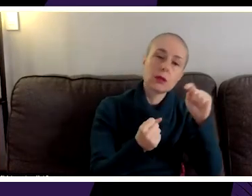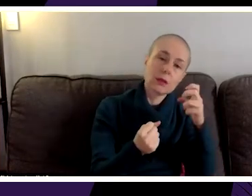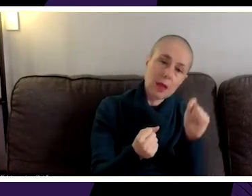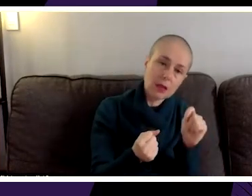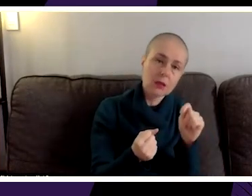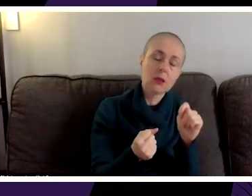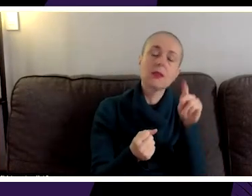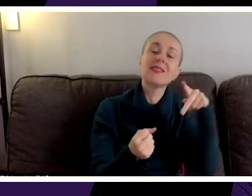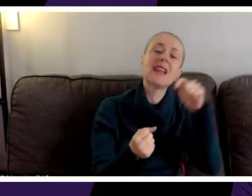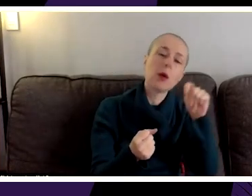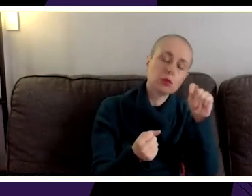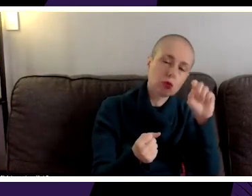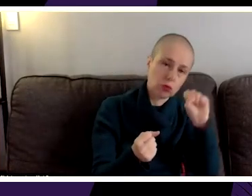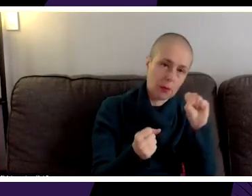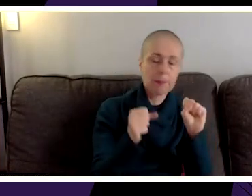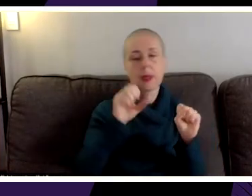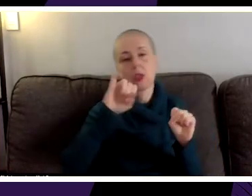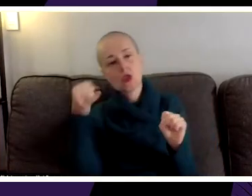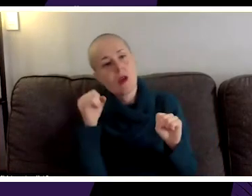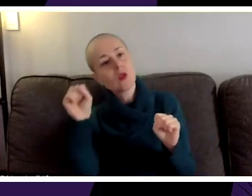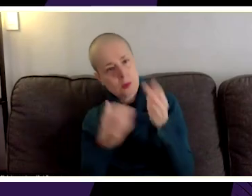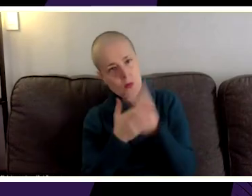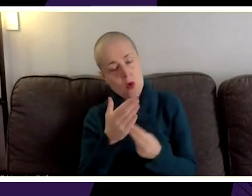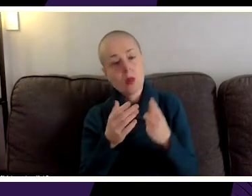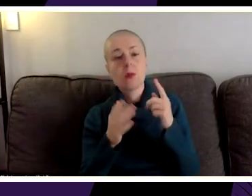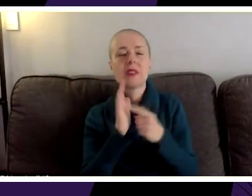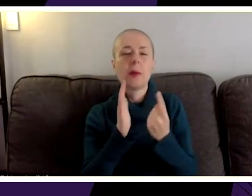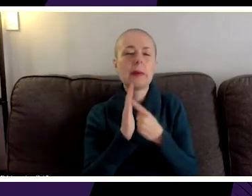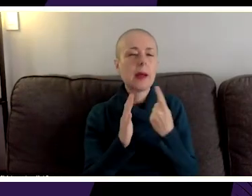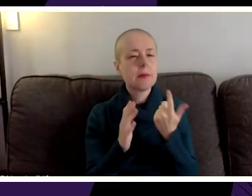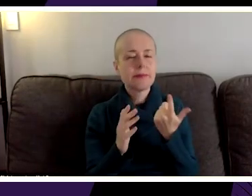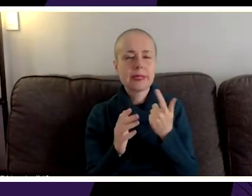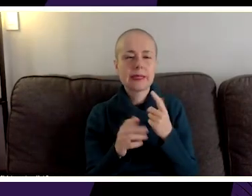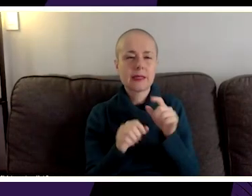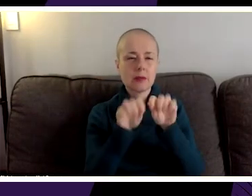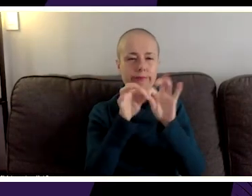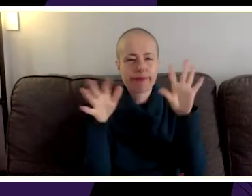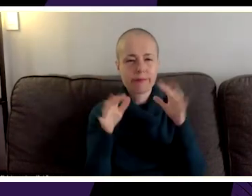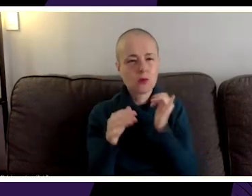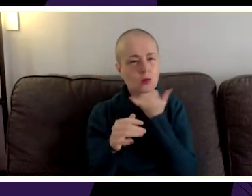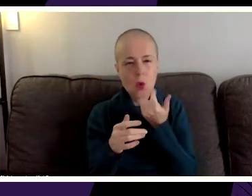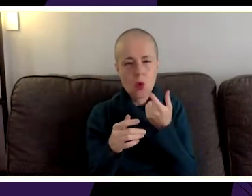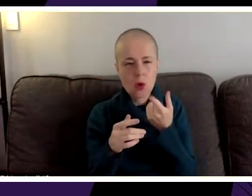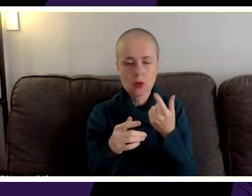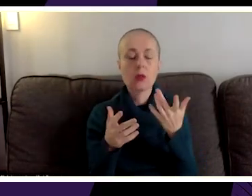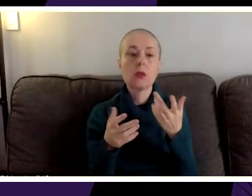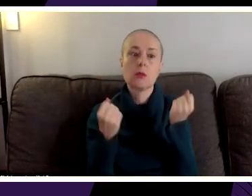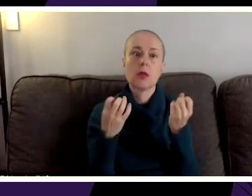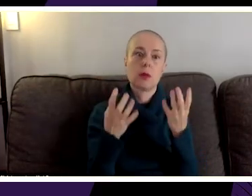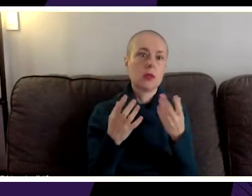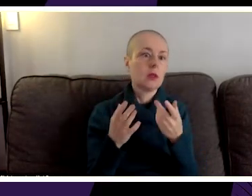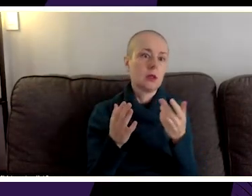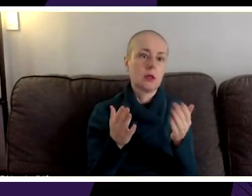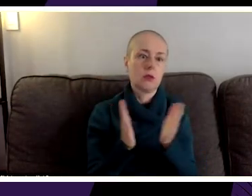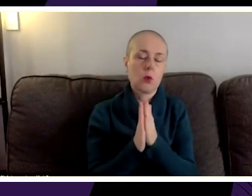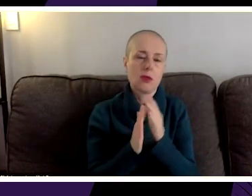coverage isn't super high, so we have to be careful of accidentally breaking things. And it's also like a quite highly requested issue. So